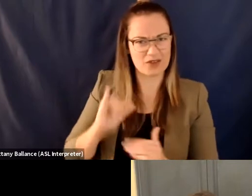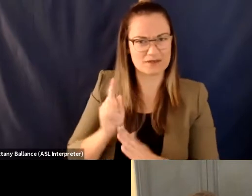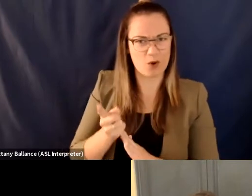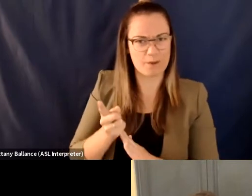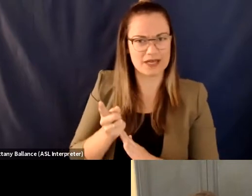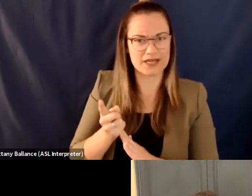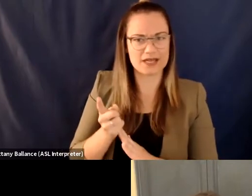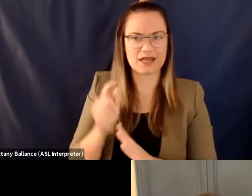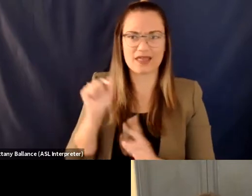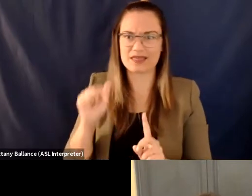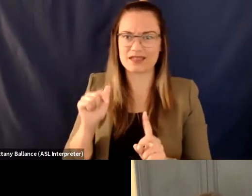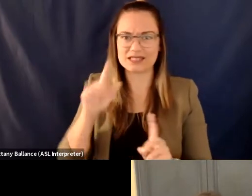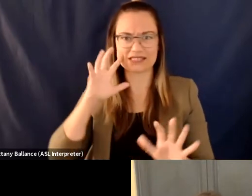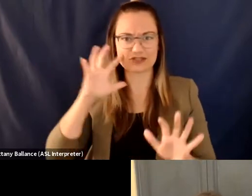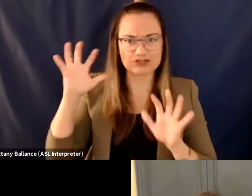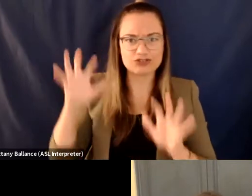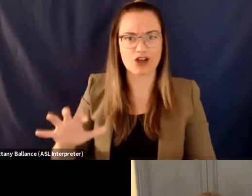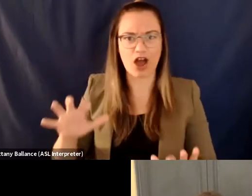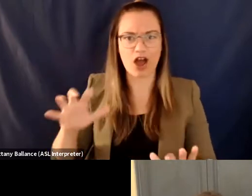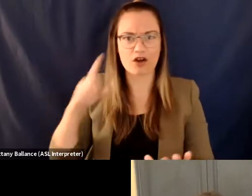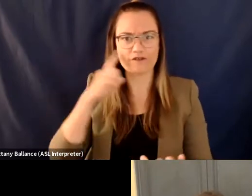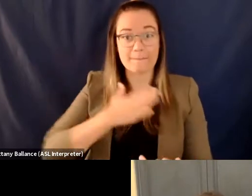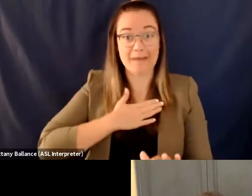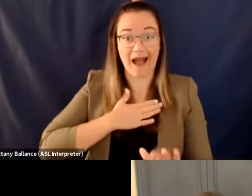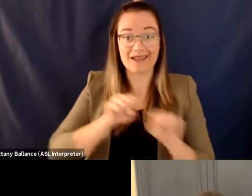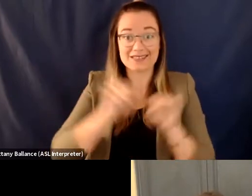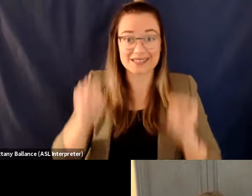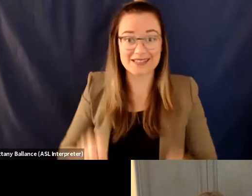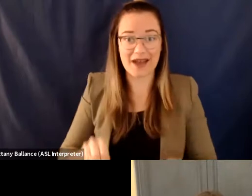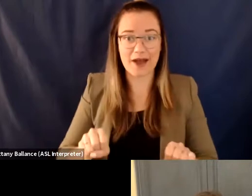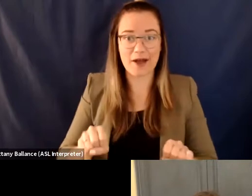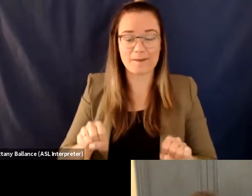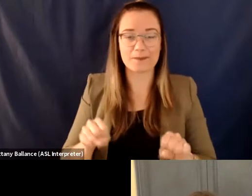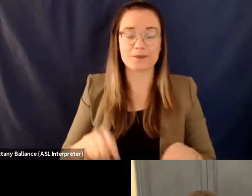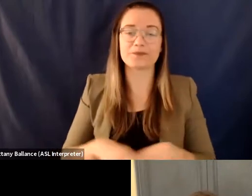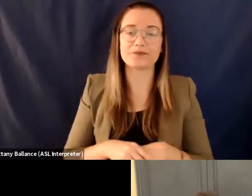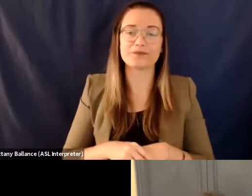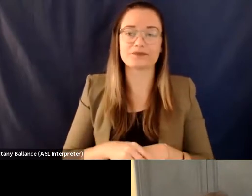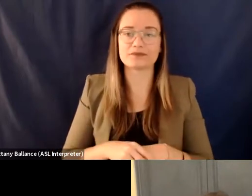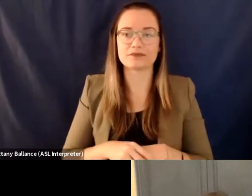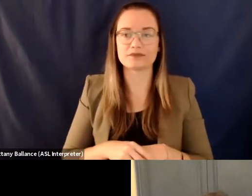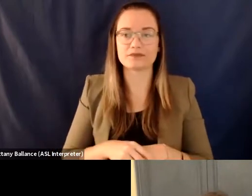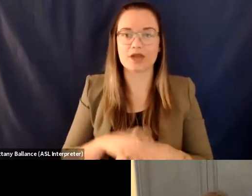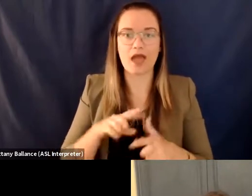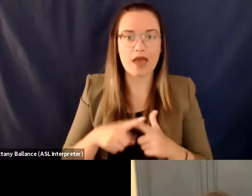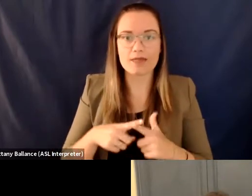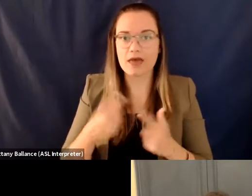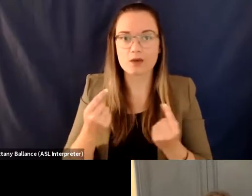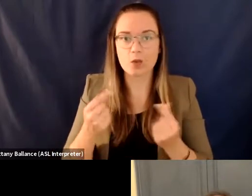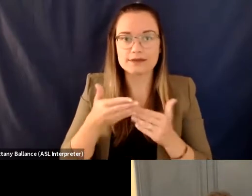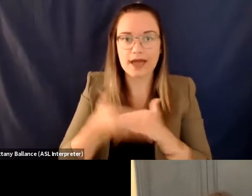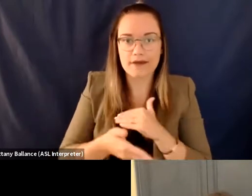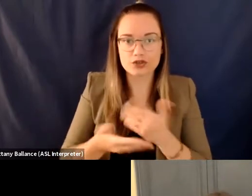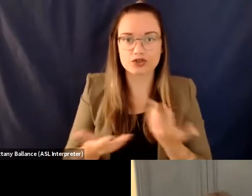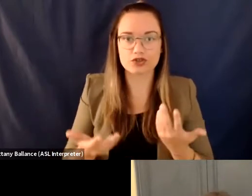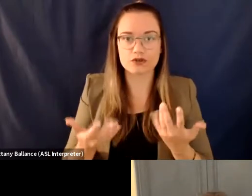this is such a shock to my system, some of the conversation I'm hearing. And then what? The question for me is, and then